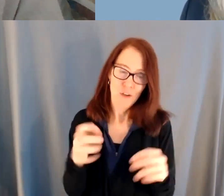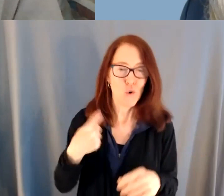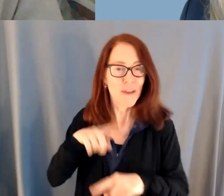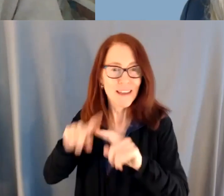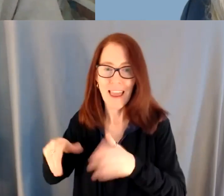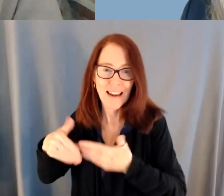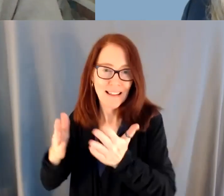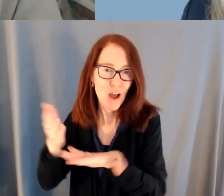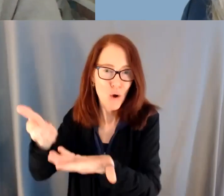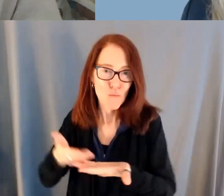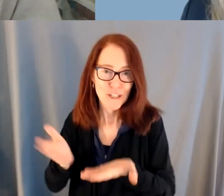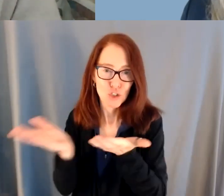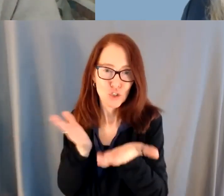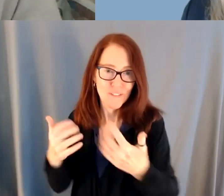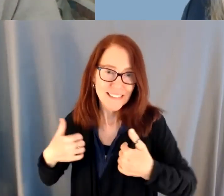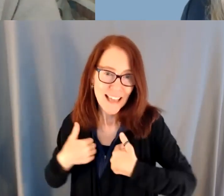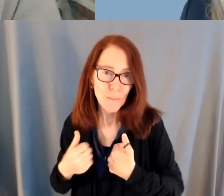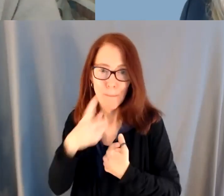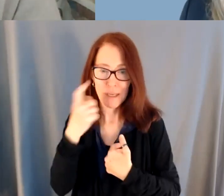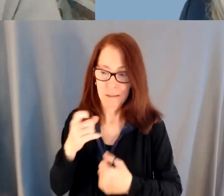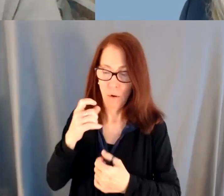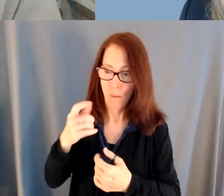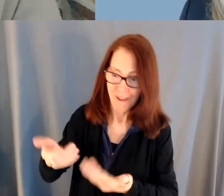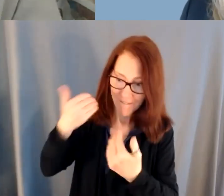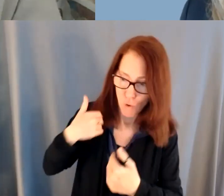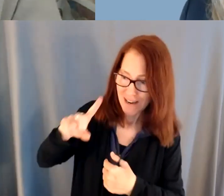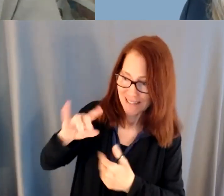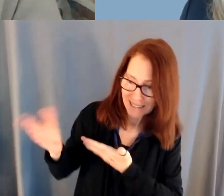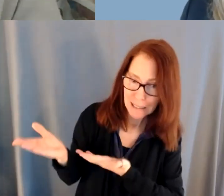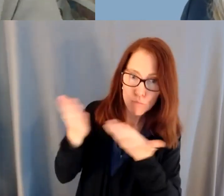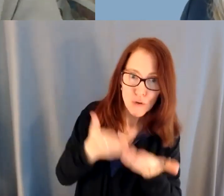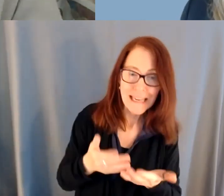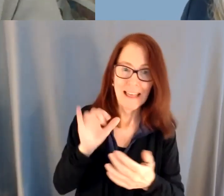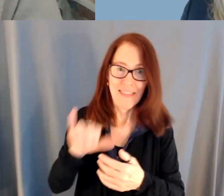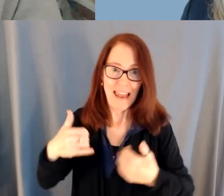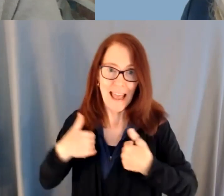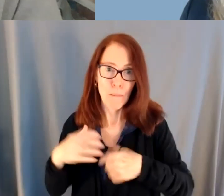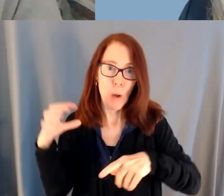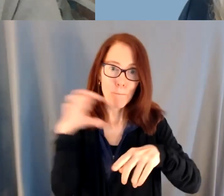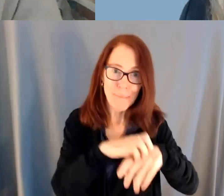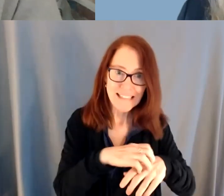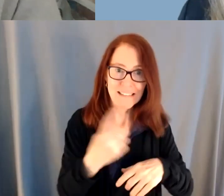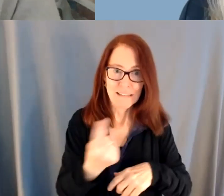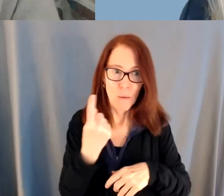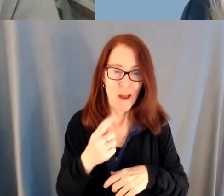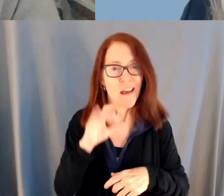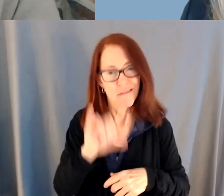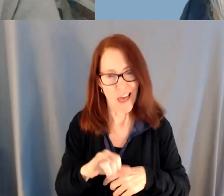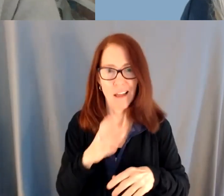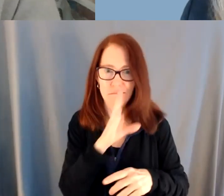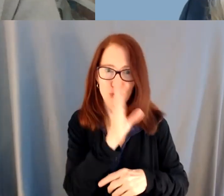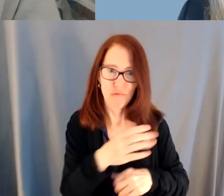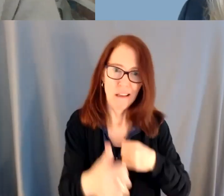service animal because the last time that you did, it bit someone. And so that poses a direct threat to